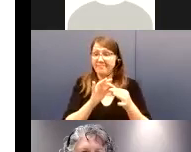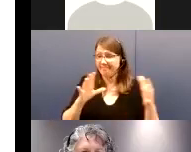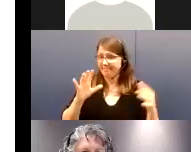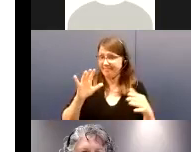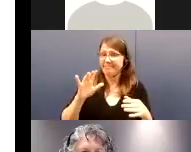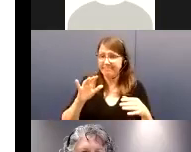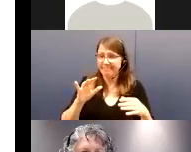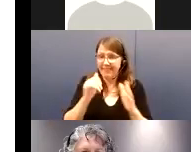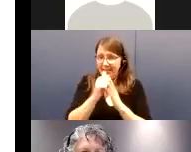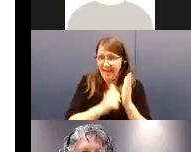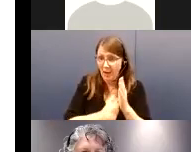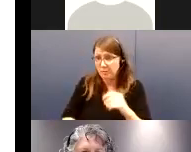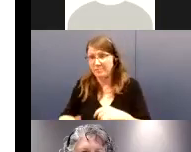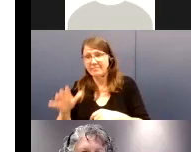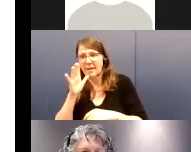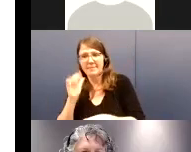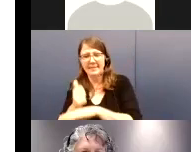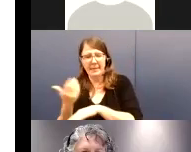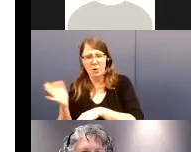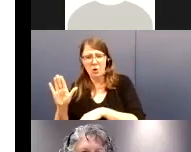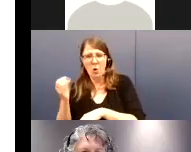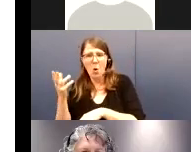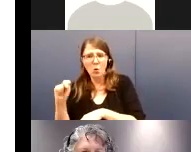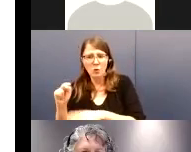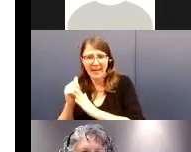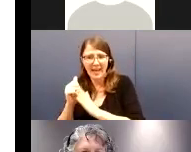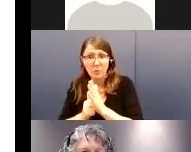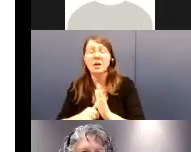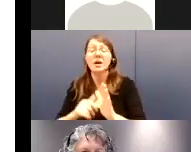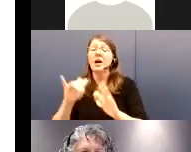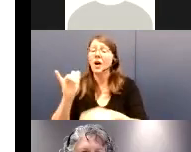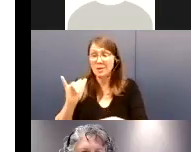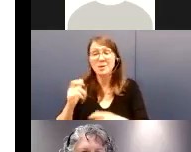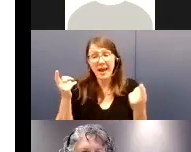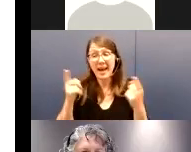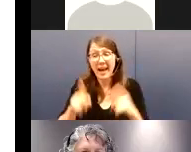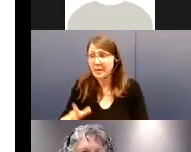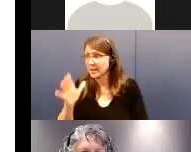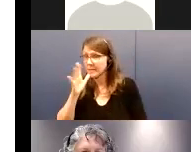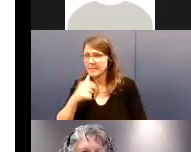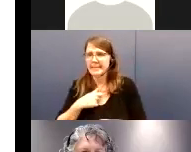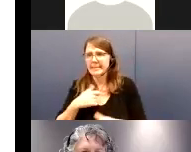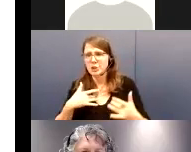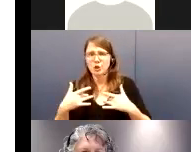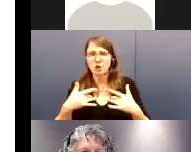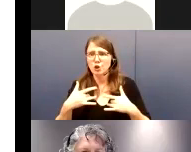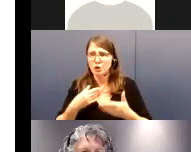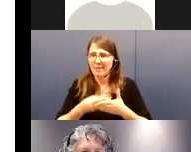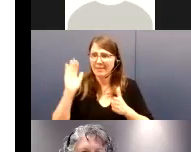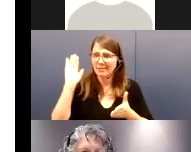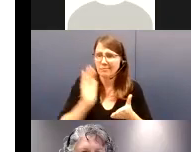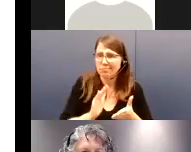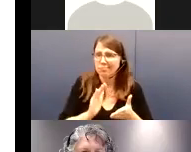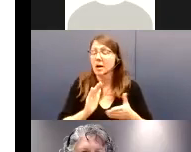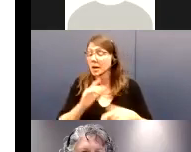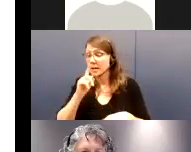the flip side was mom was hiding cash in the house, which was putting her at risk, right? If it was stolen, if there was fire, if something happened, because she didn't want it